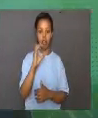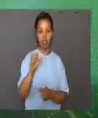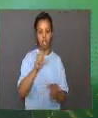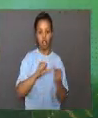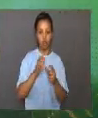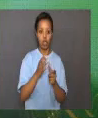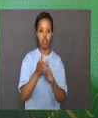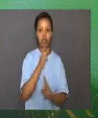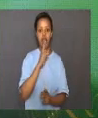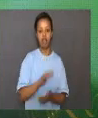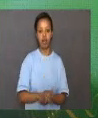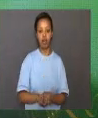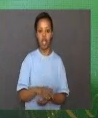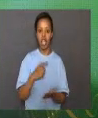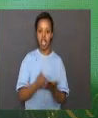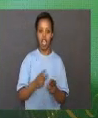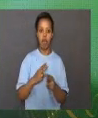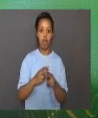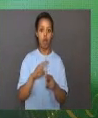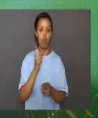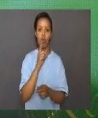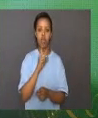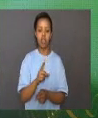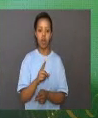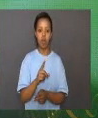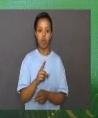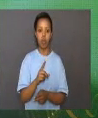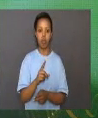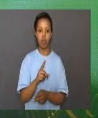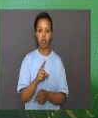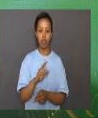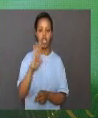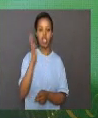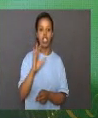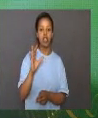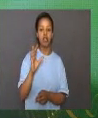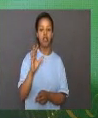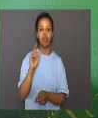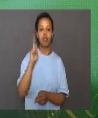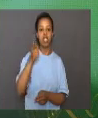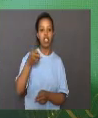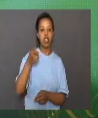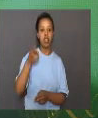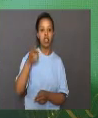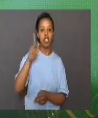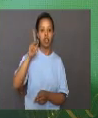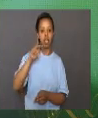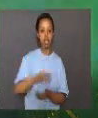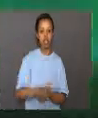atoms. It is called glycerate phosphate, or